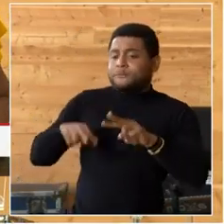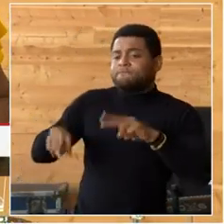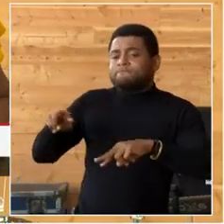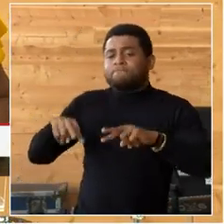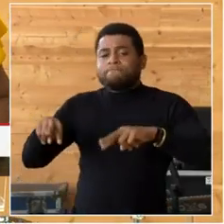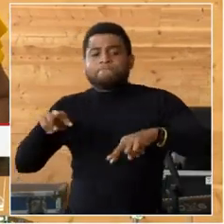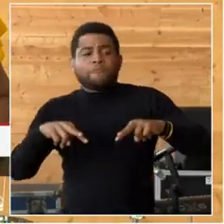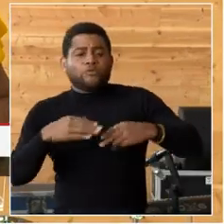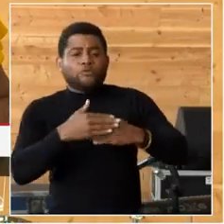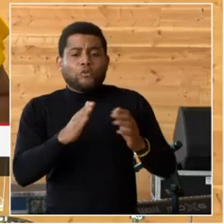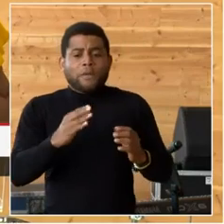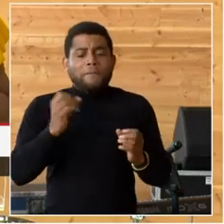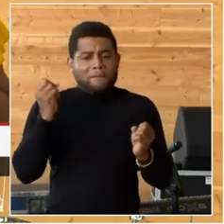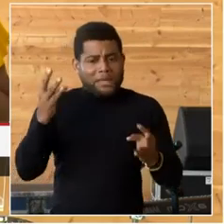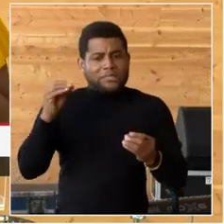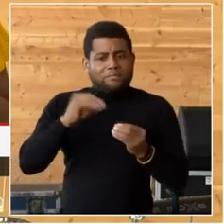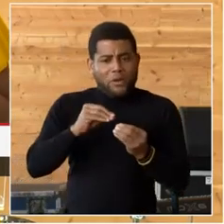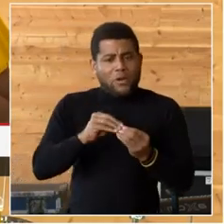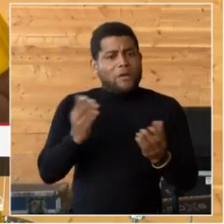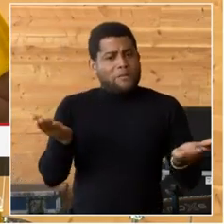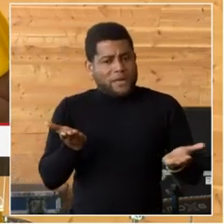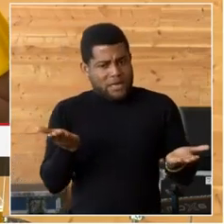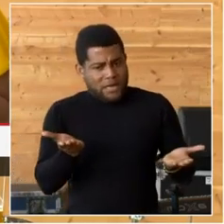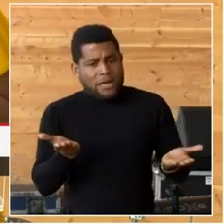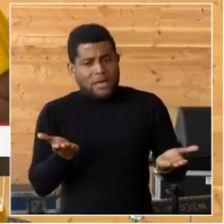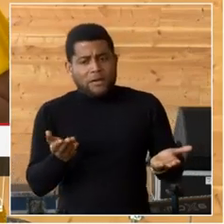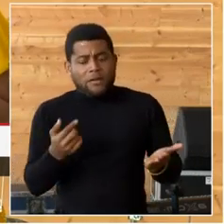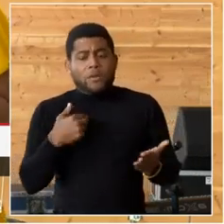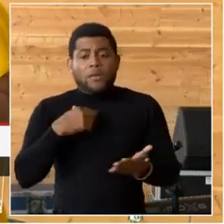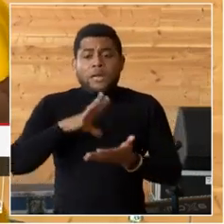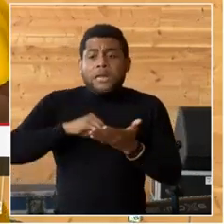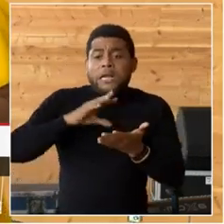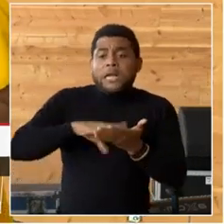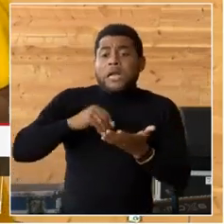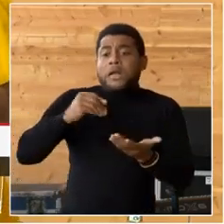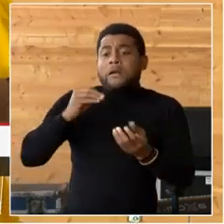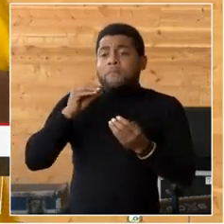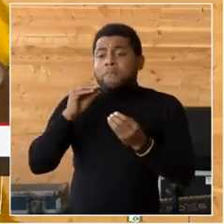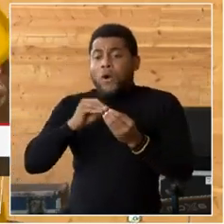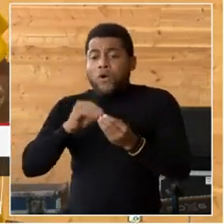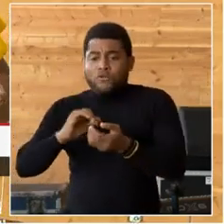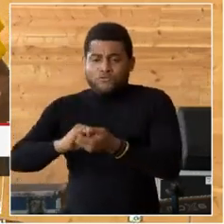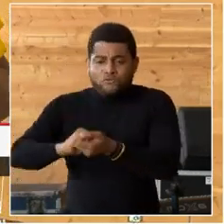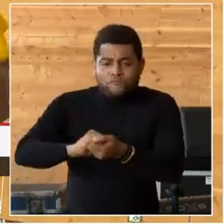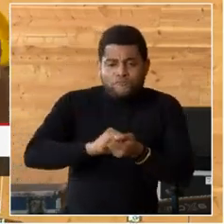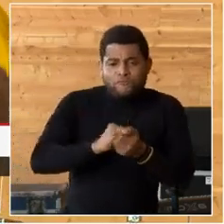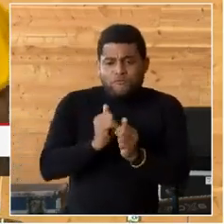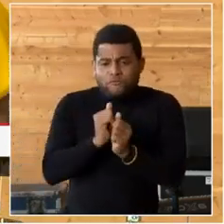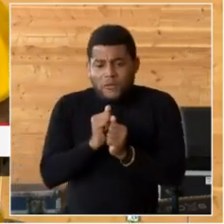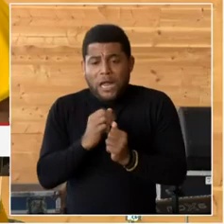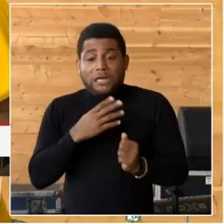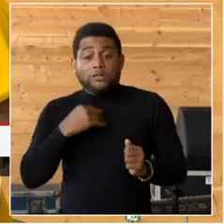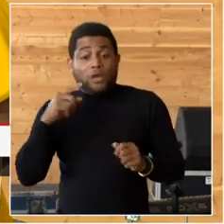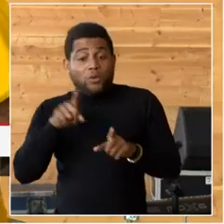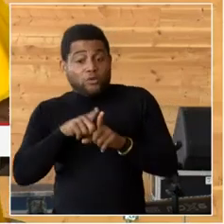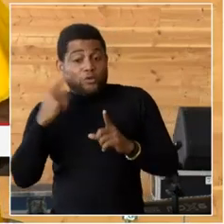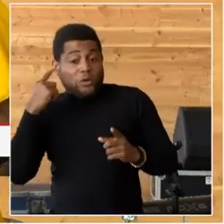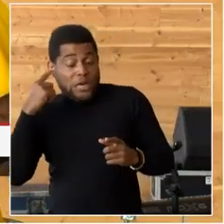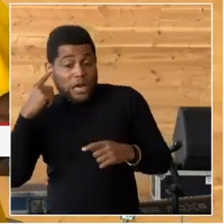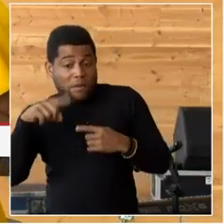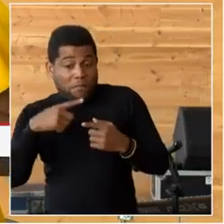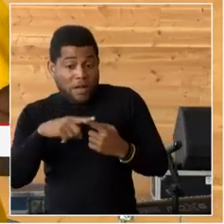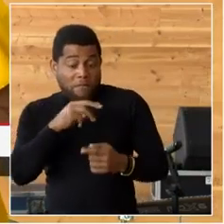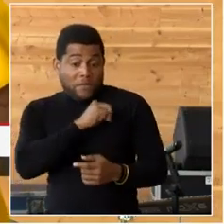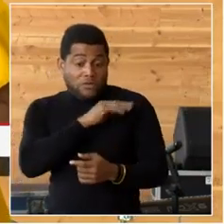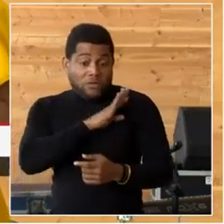are many more here with us. We can learn and partner together. We also heard our mayor talk about strategies. And